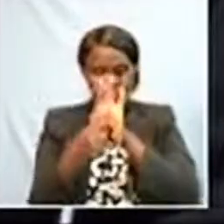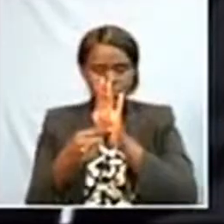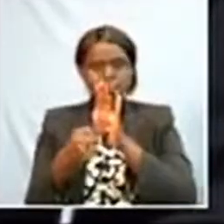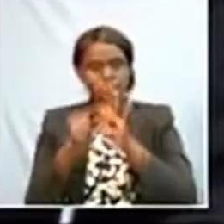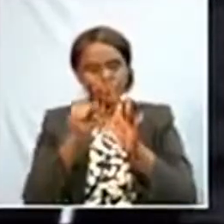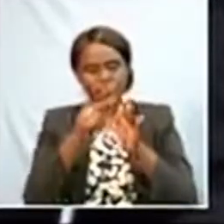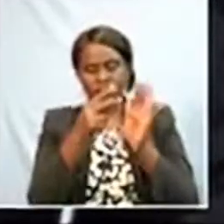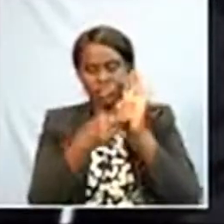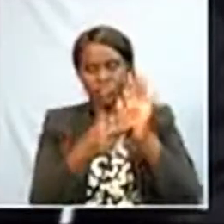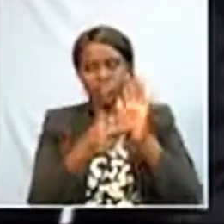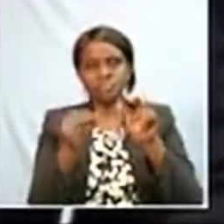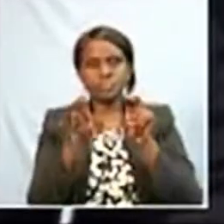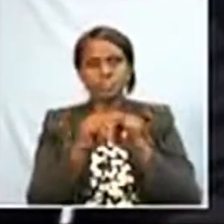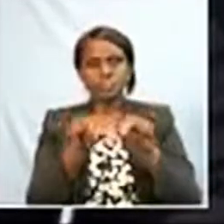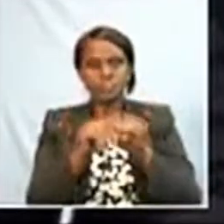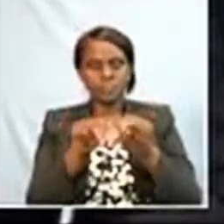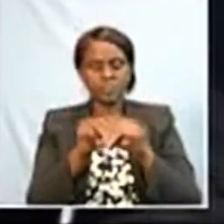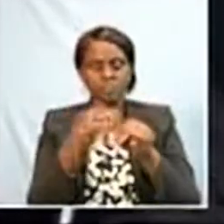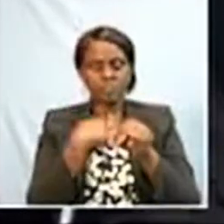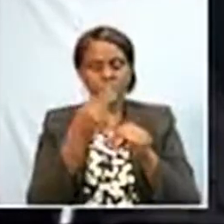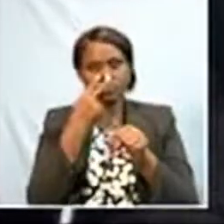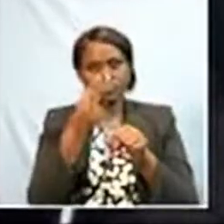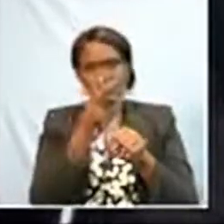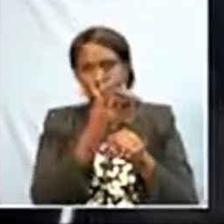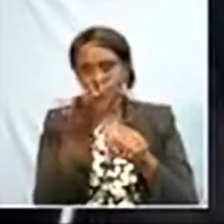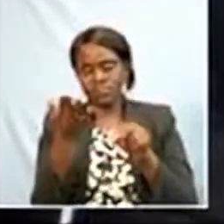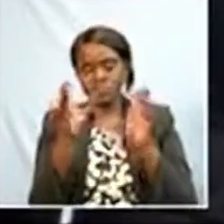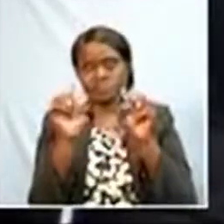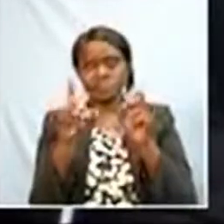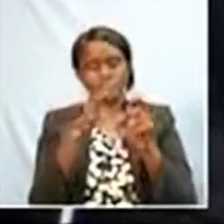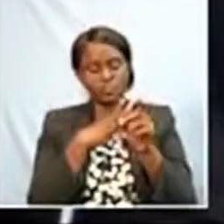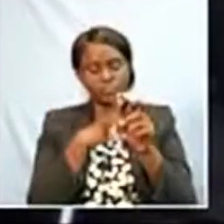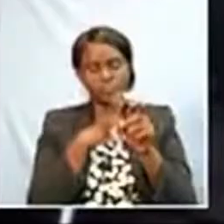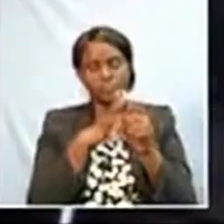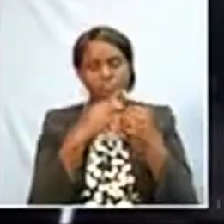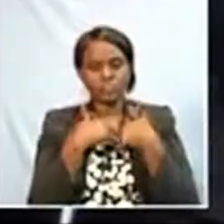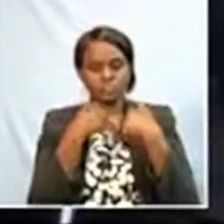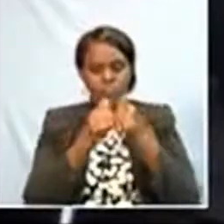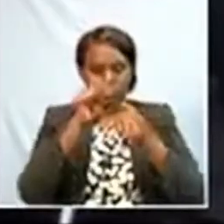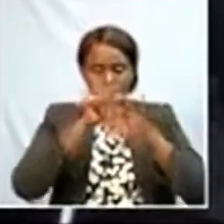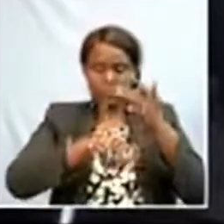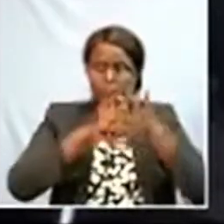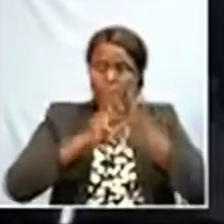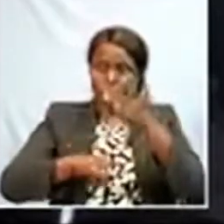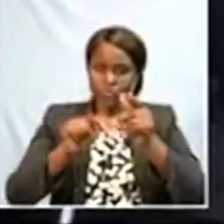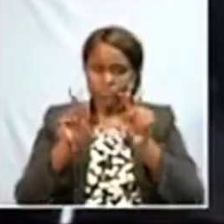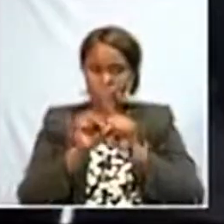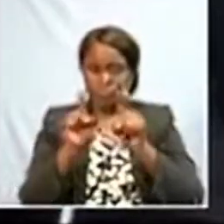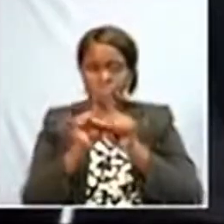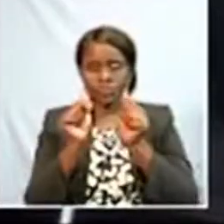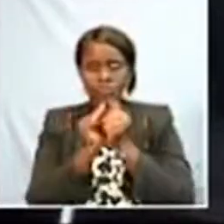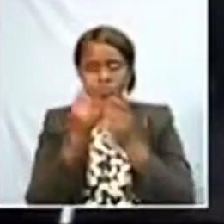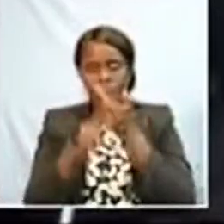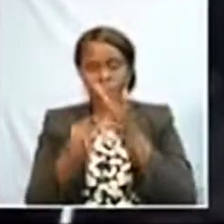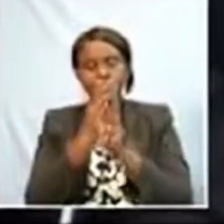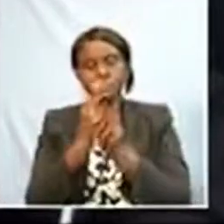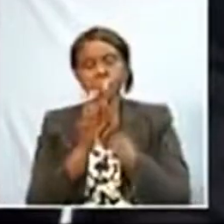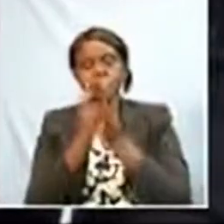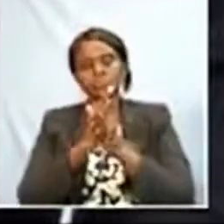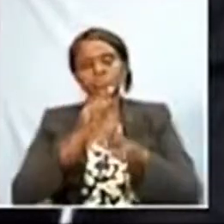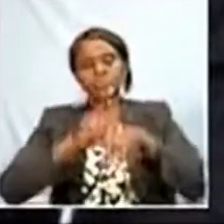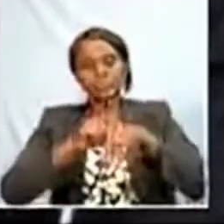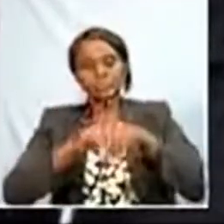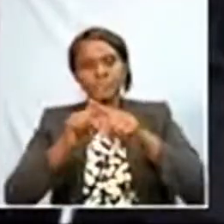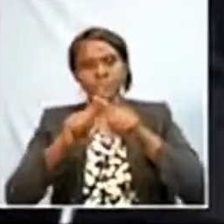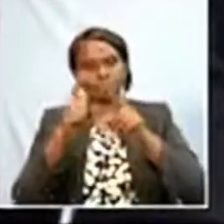look normal. They look okay in terms of the costing as well as the construction period.